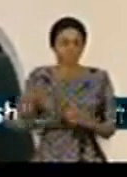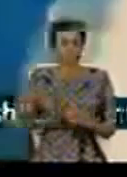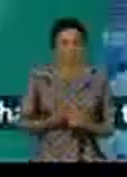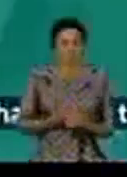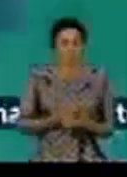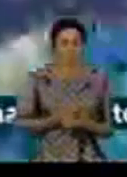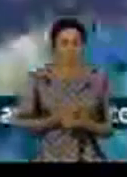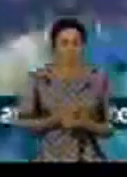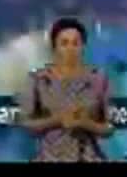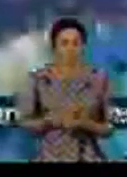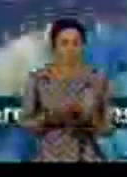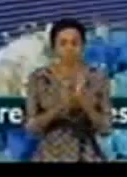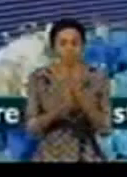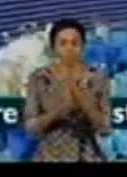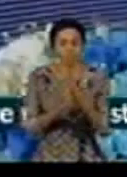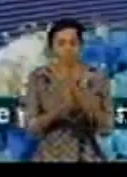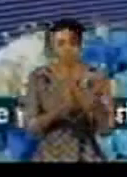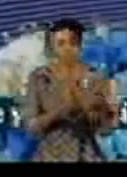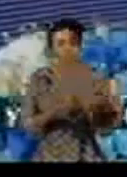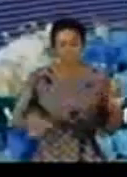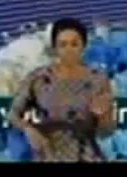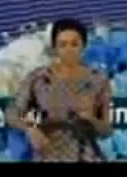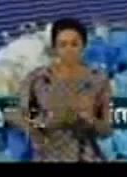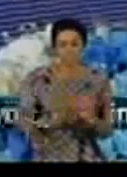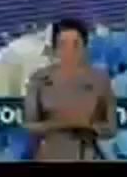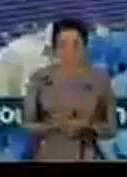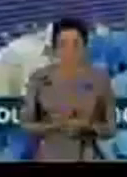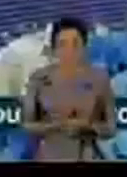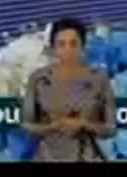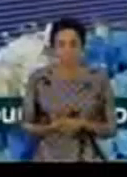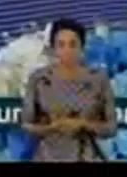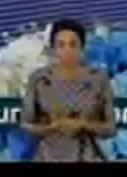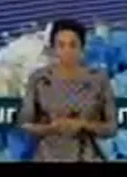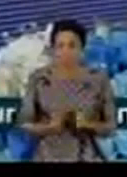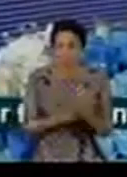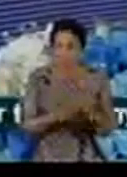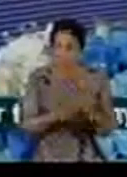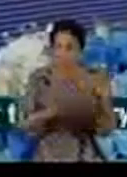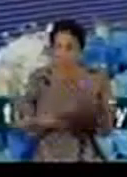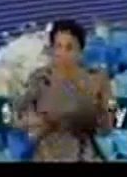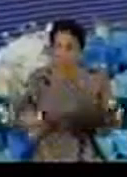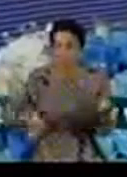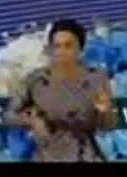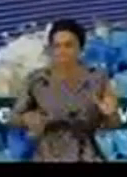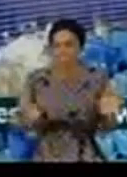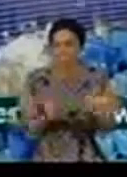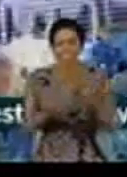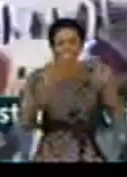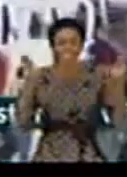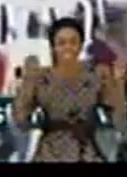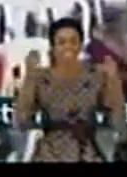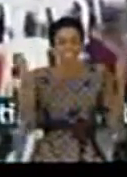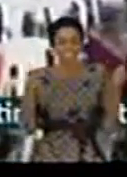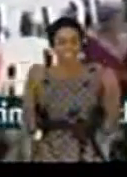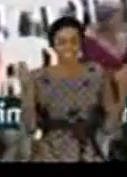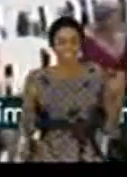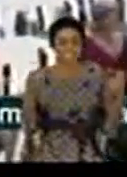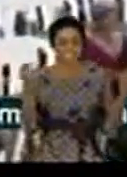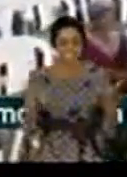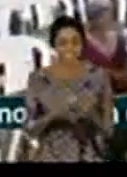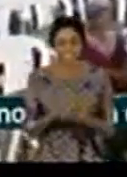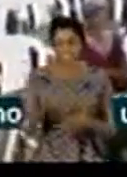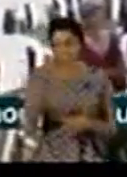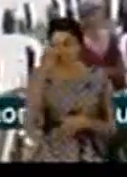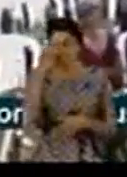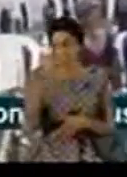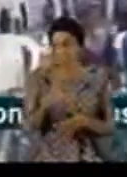Praise the Lord. Is that the much you can say? Praise the Lord. You know how far